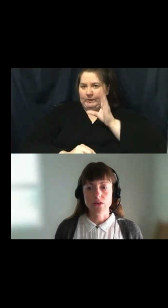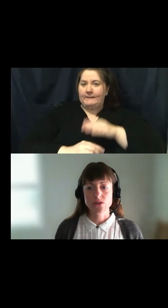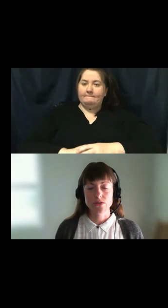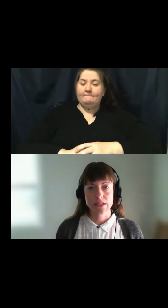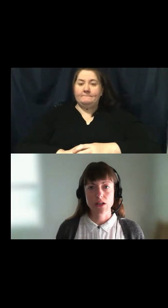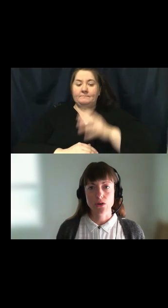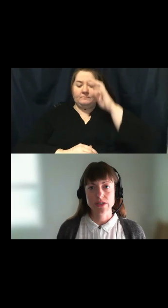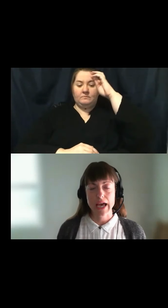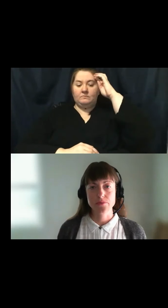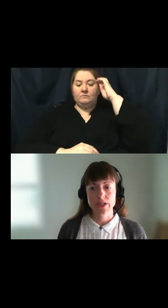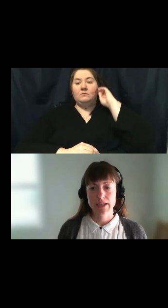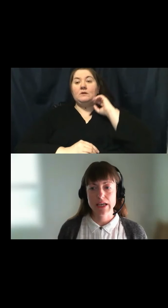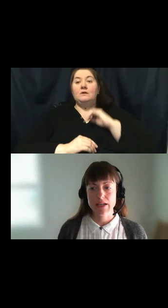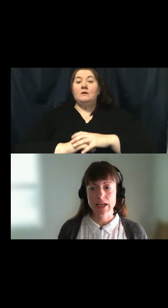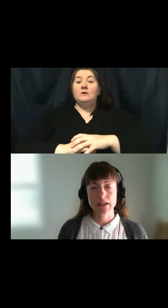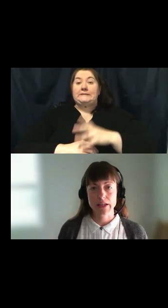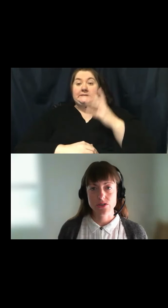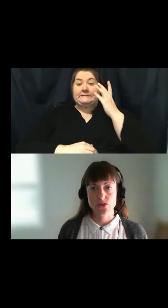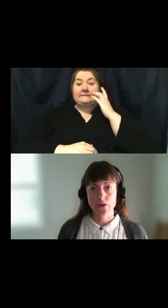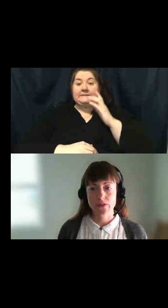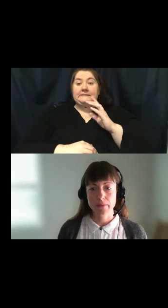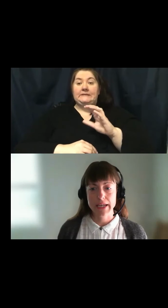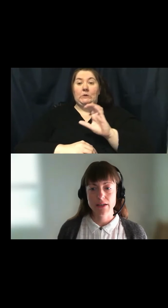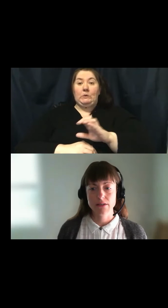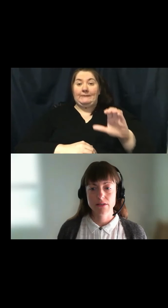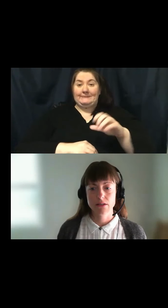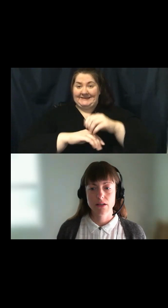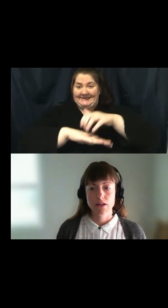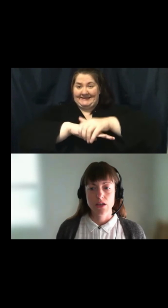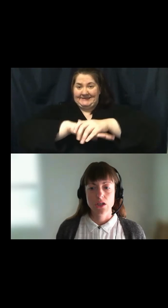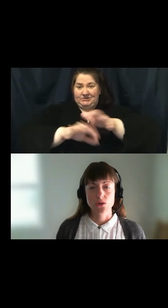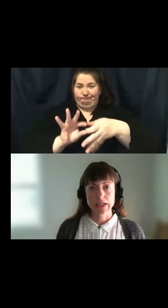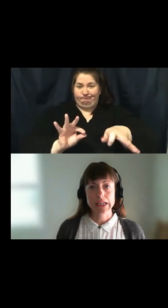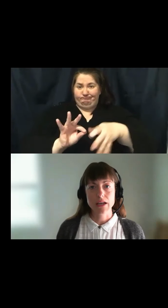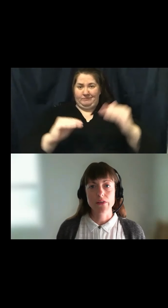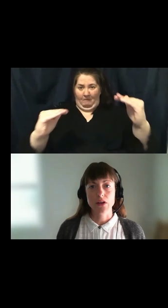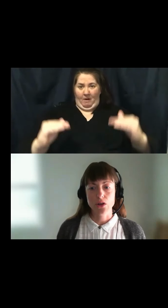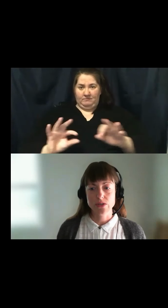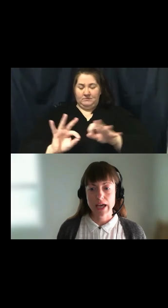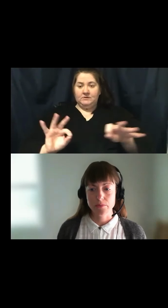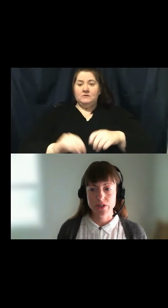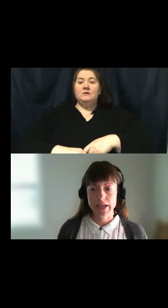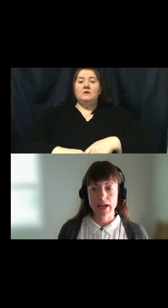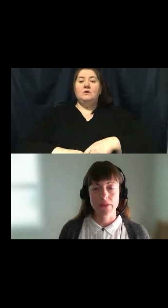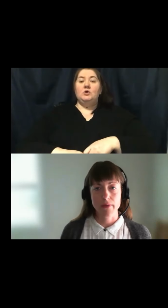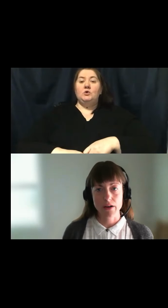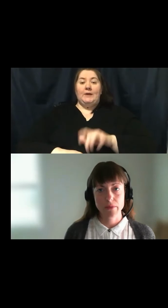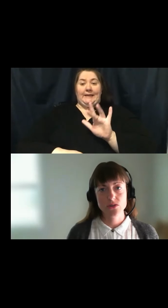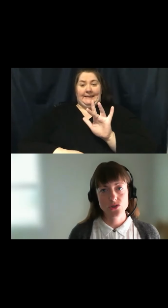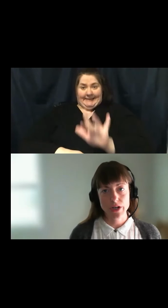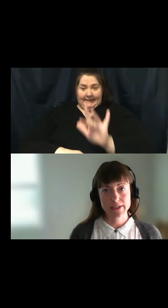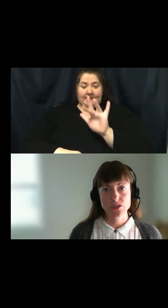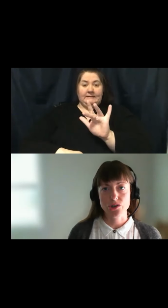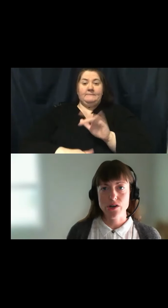You'll also see closed captioning in English throughout the meeting. You can click on the closed captioning at the bottom